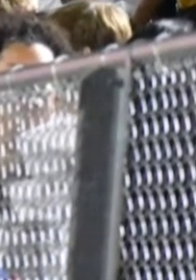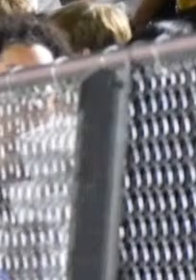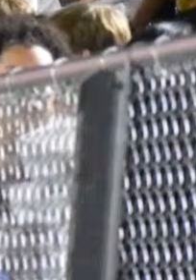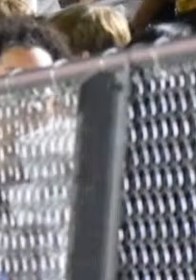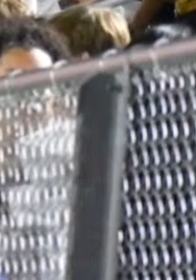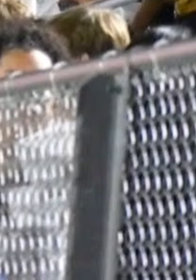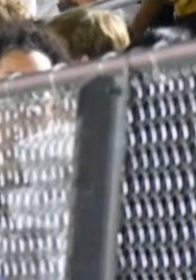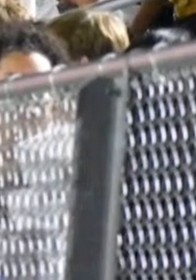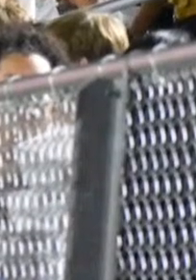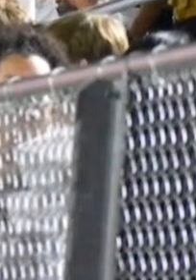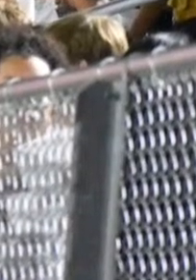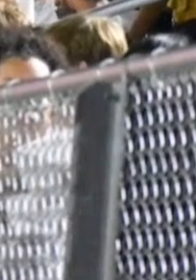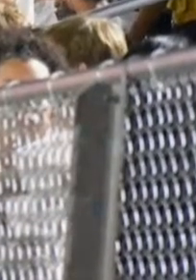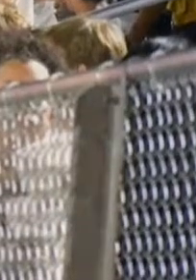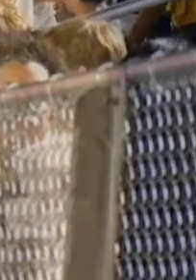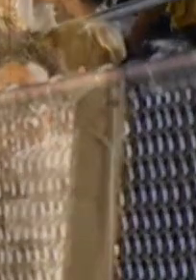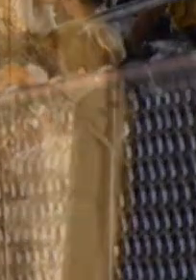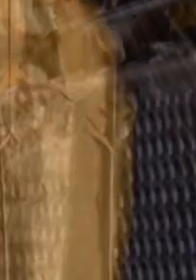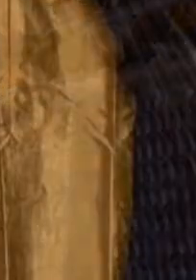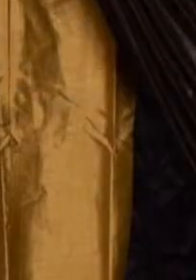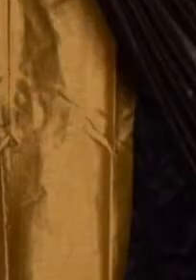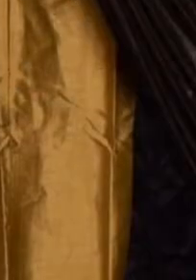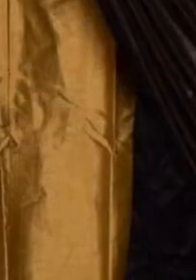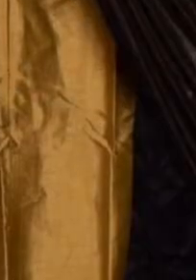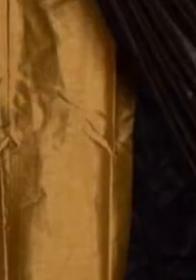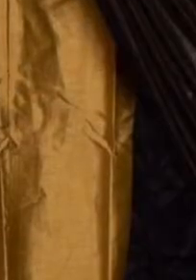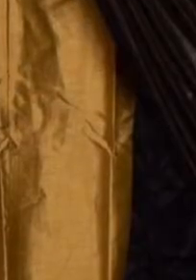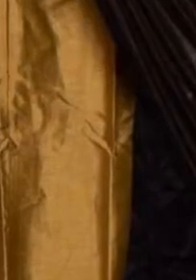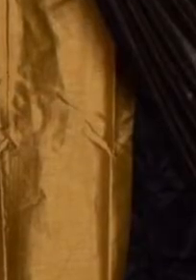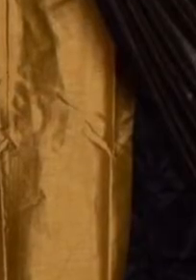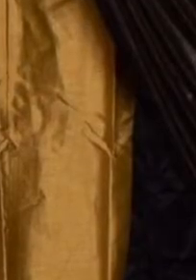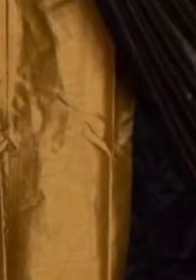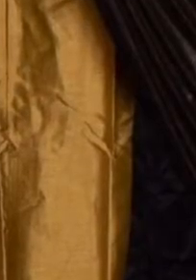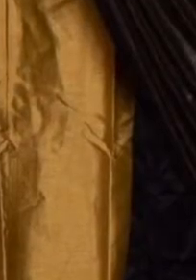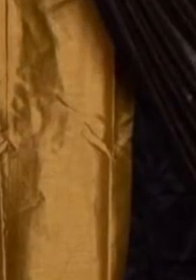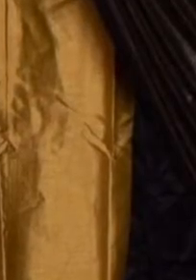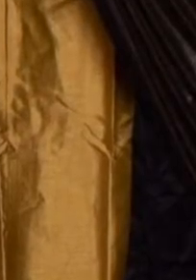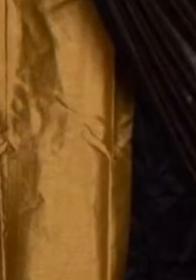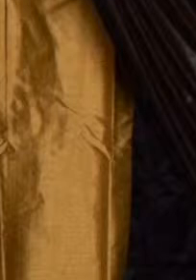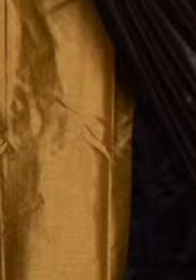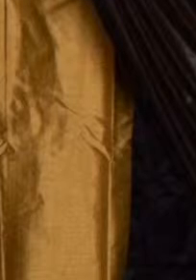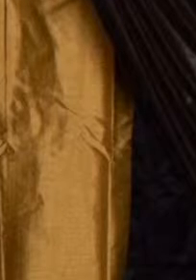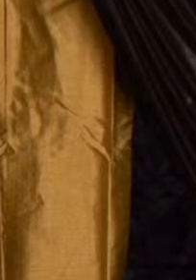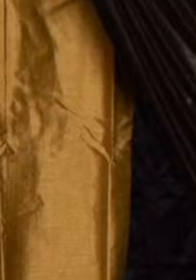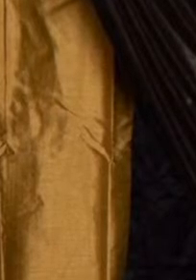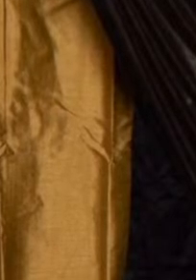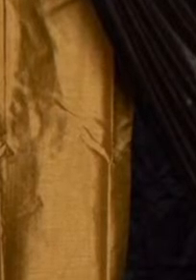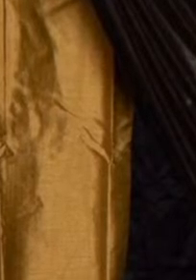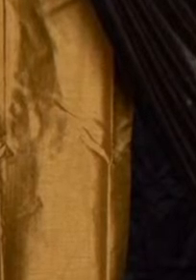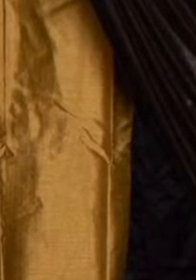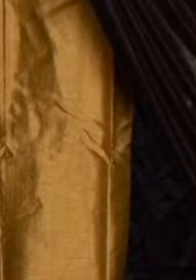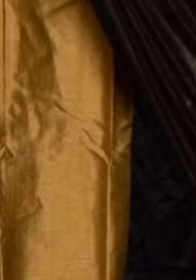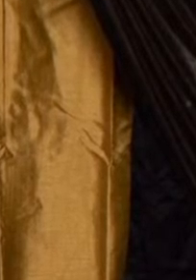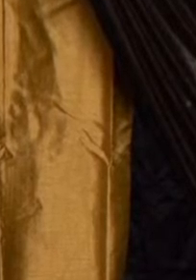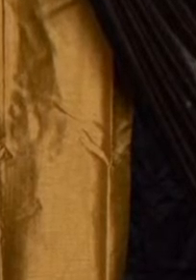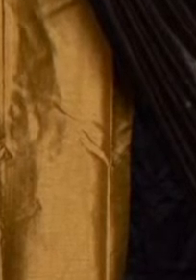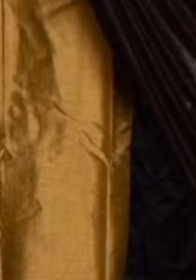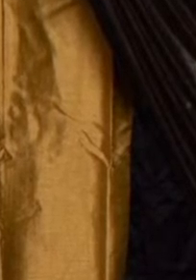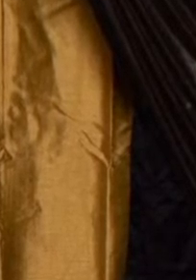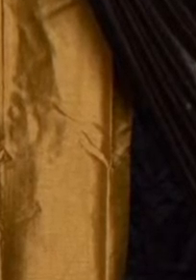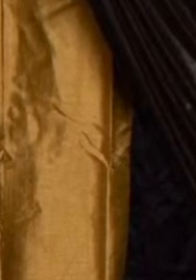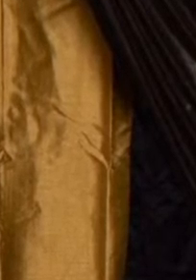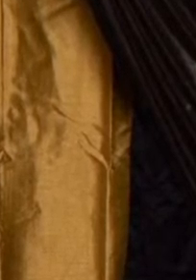all vowed that we wouldn't stay. Kissing signs on the interstate. All we do for now is sit